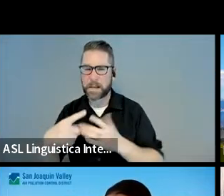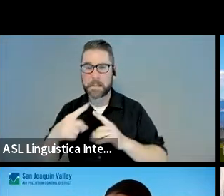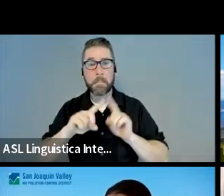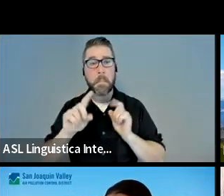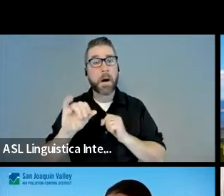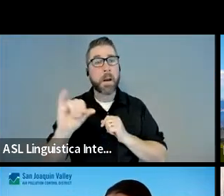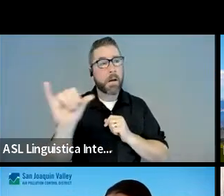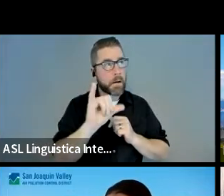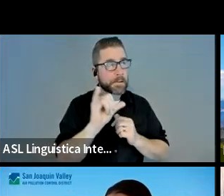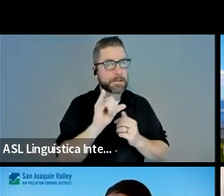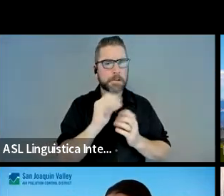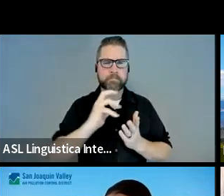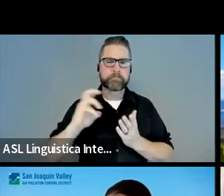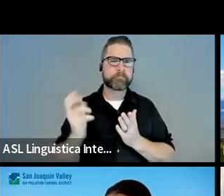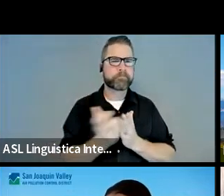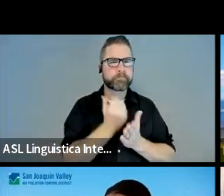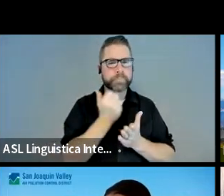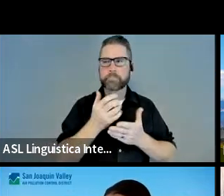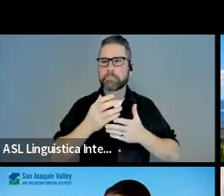share the,